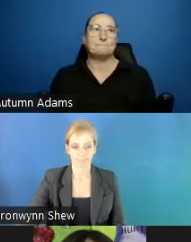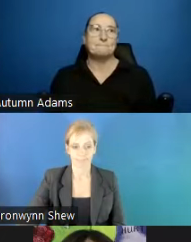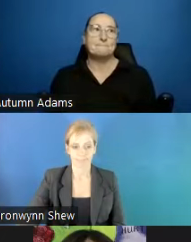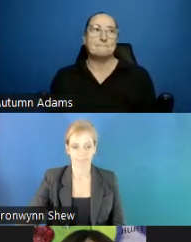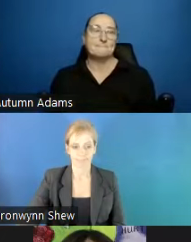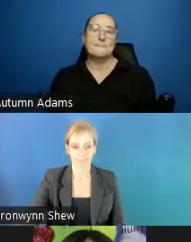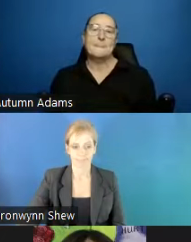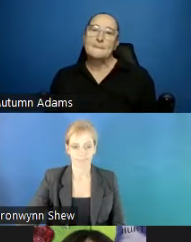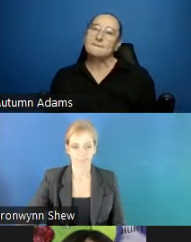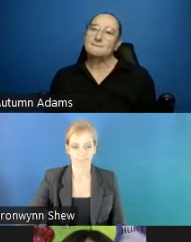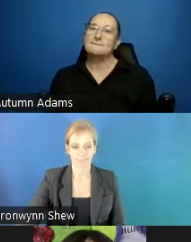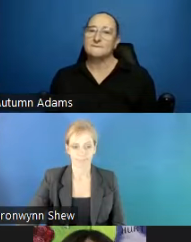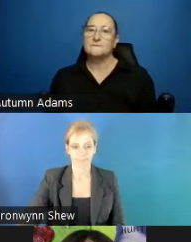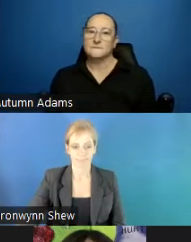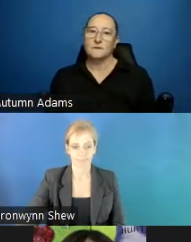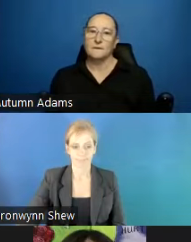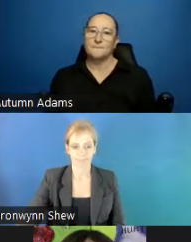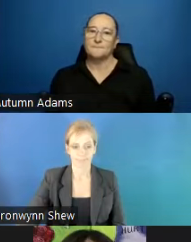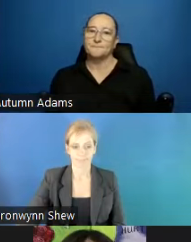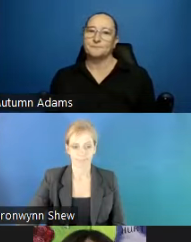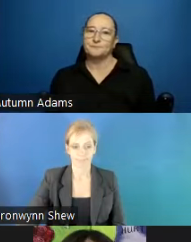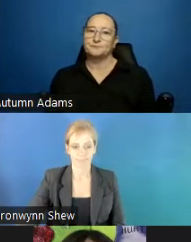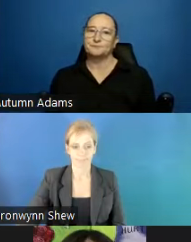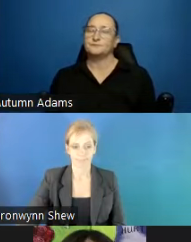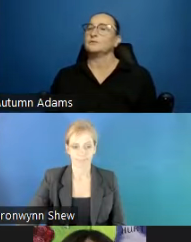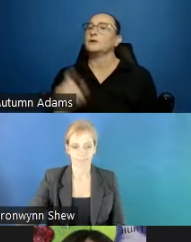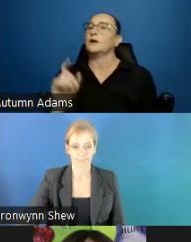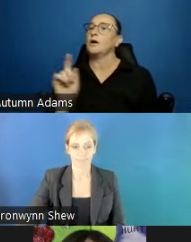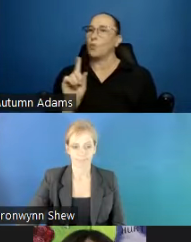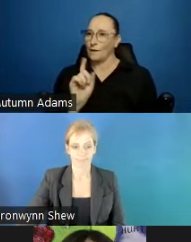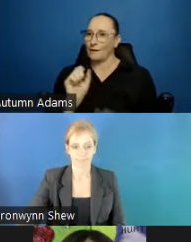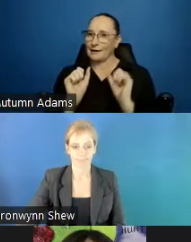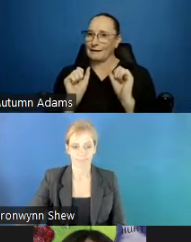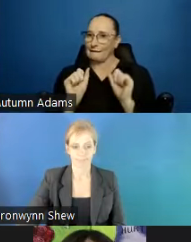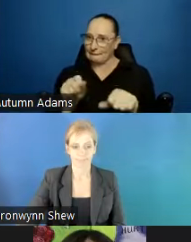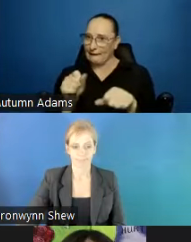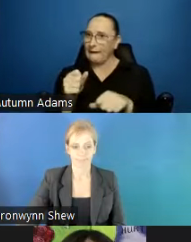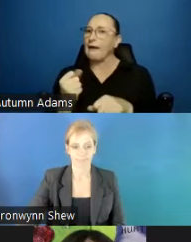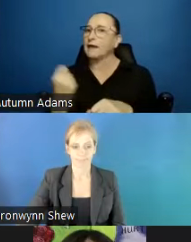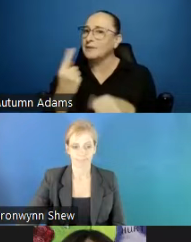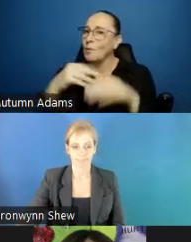Okay. Where can one access a CDI?